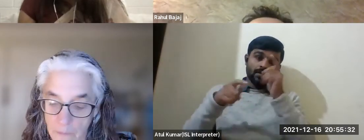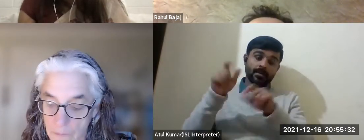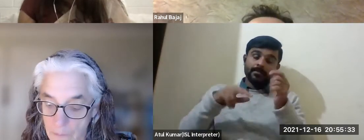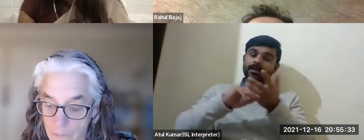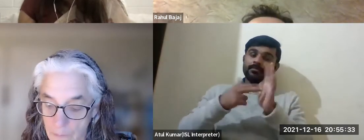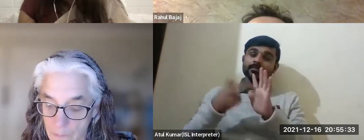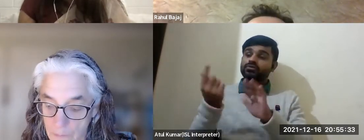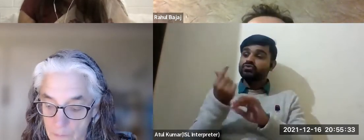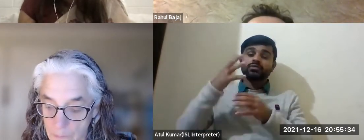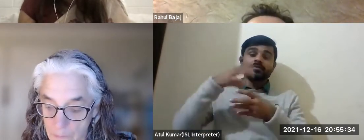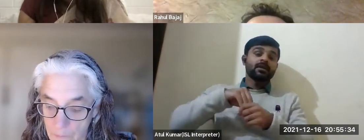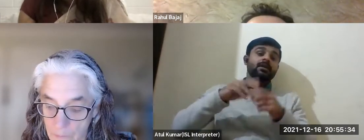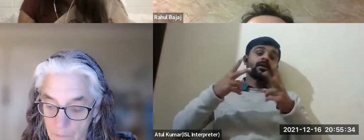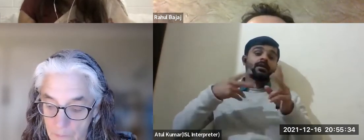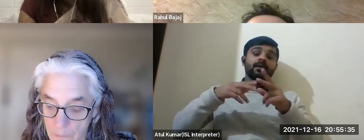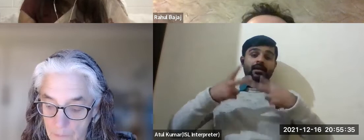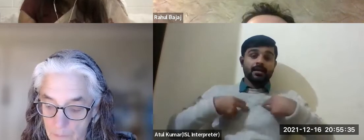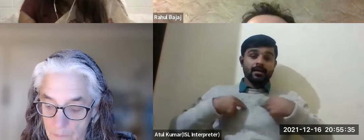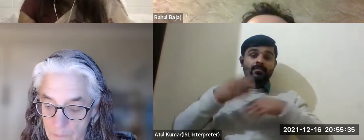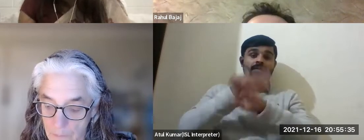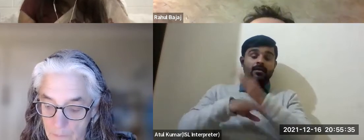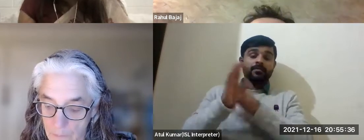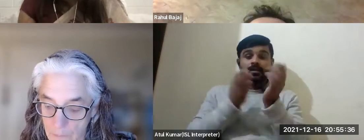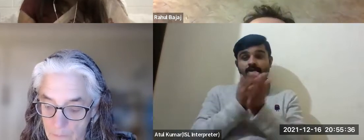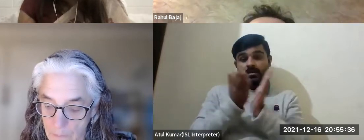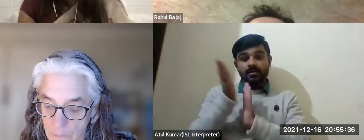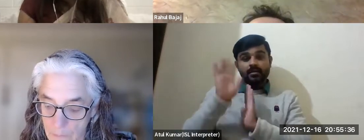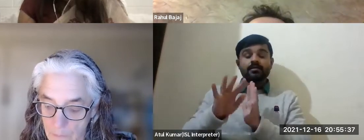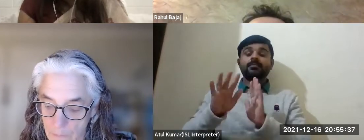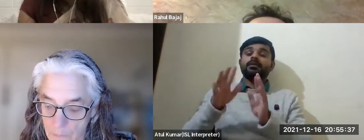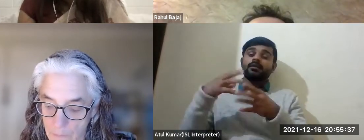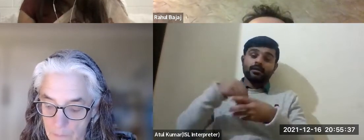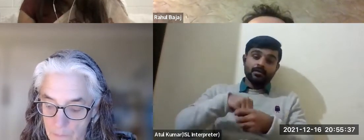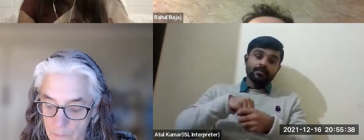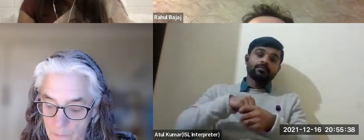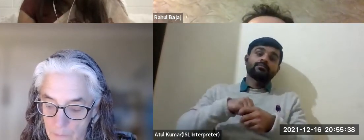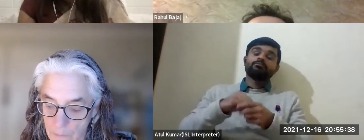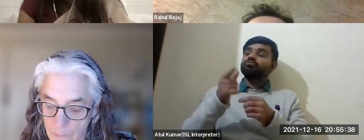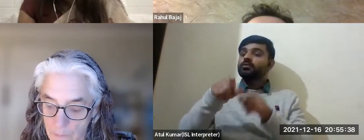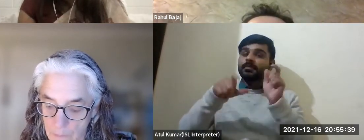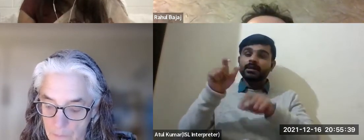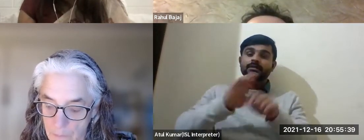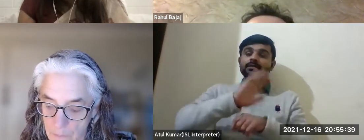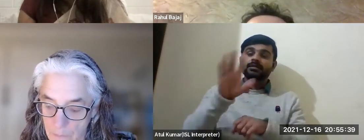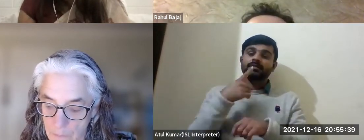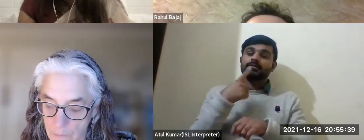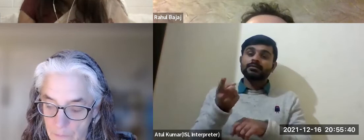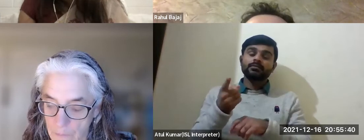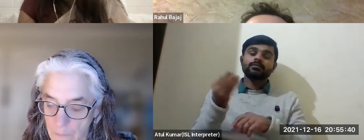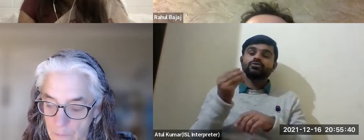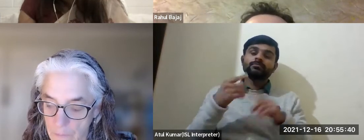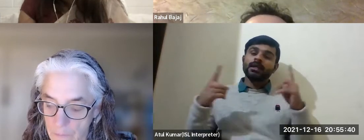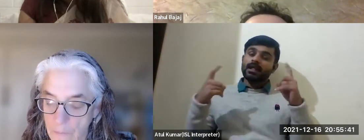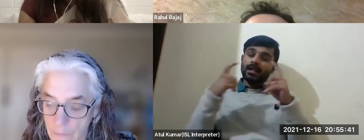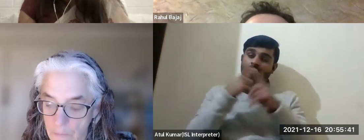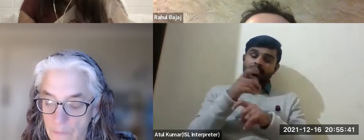meaningfully sort of advocate for the disabled in a way that isn't patronizing, or where you don't have a savior sort of complex,